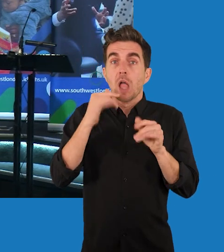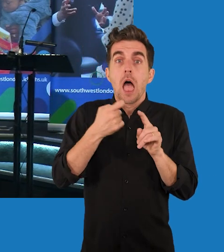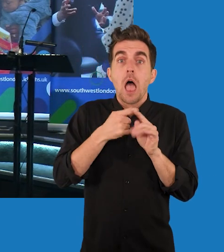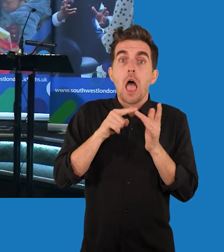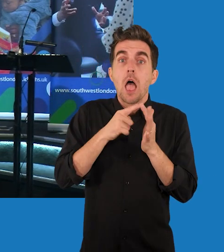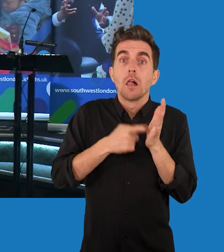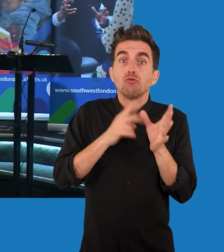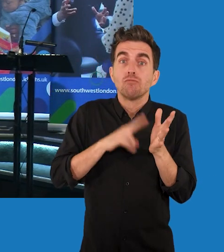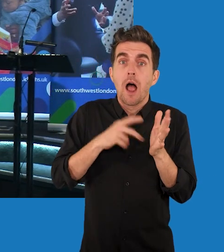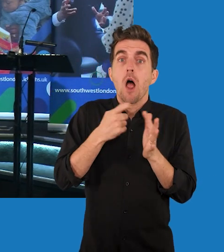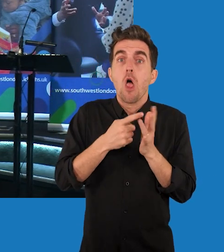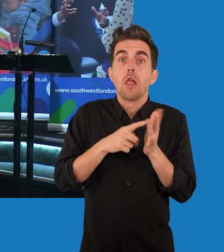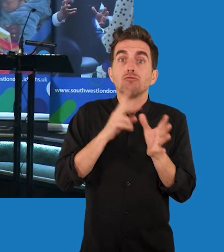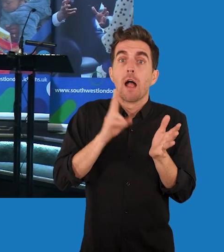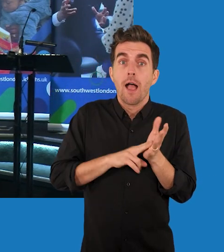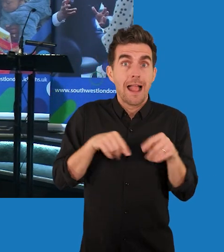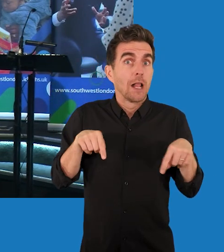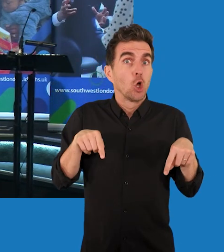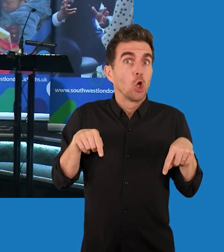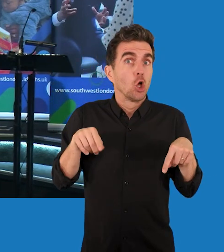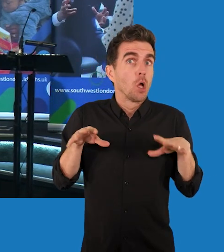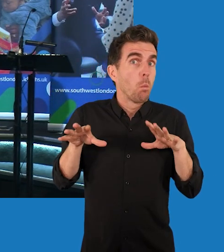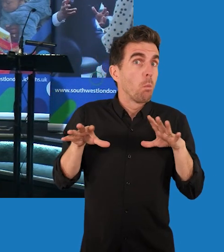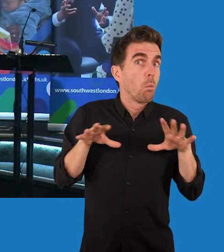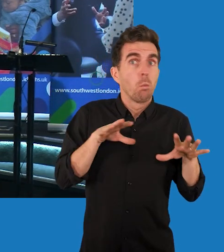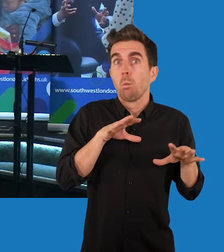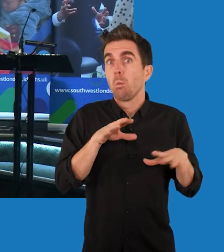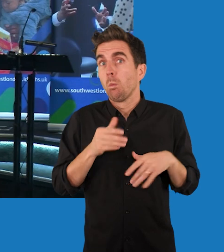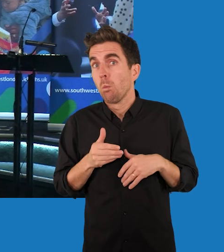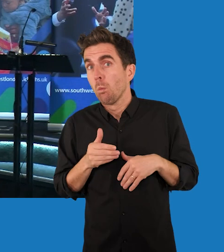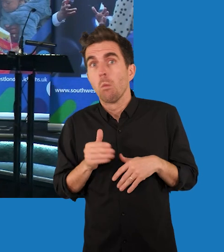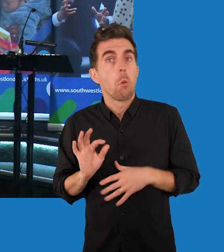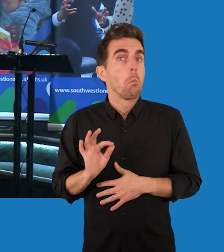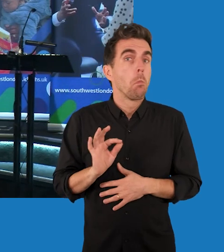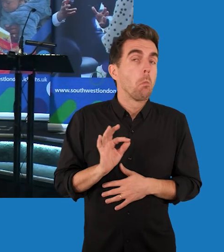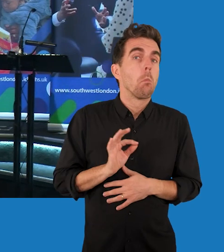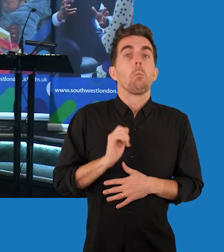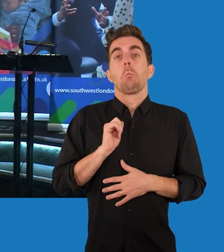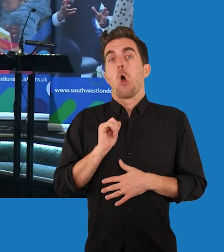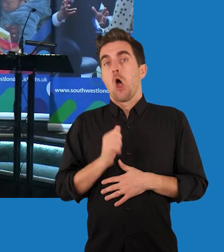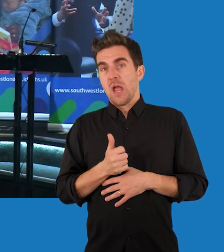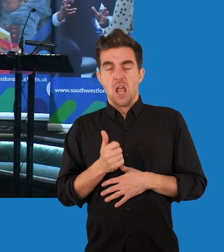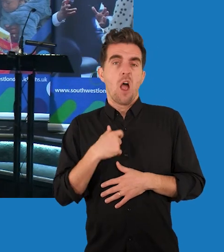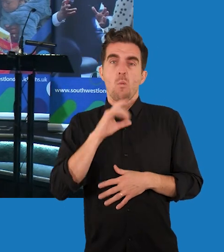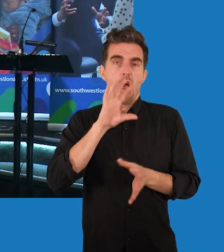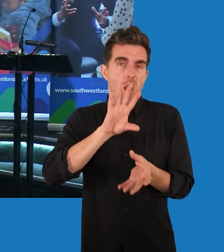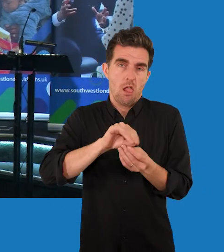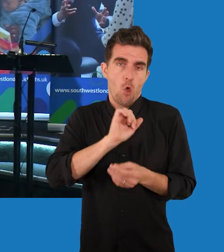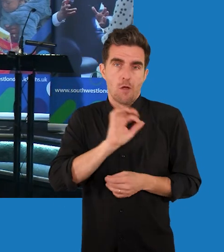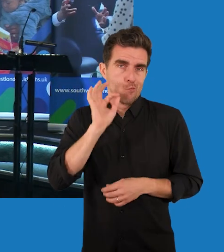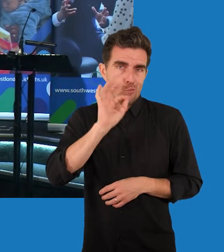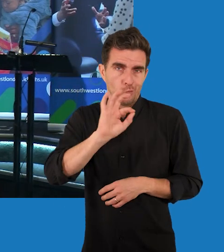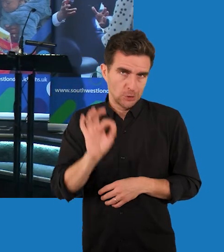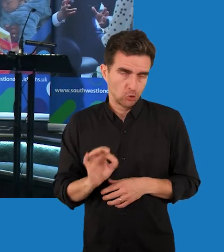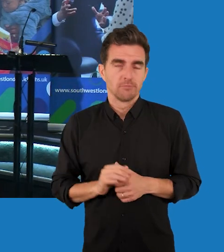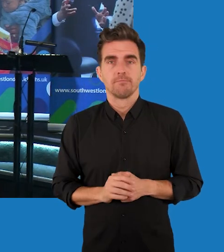I check whether Kiran Kurian is here? No. Okay, in which case I